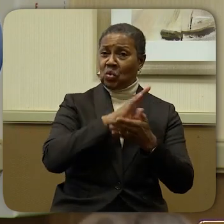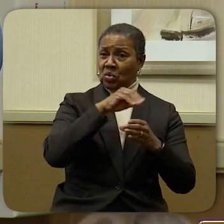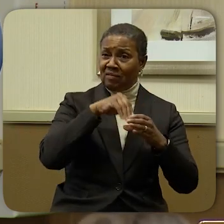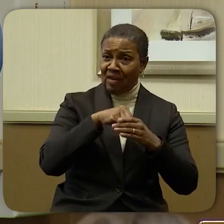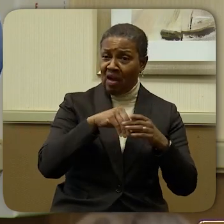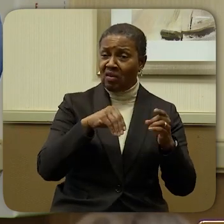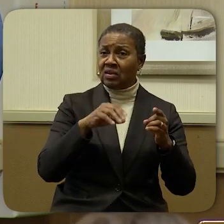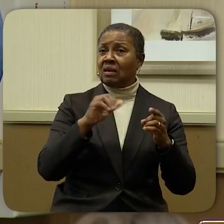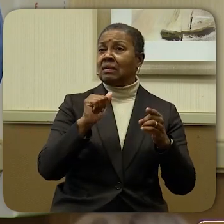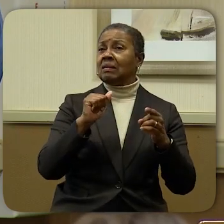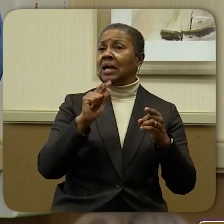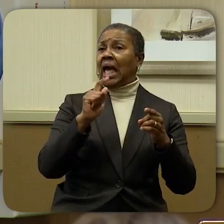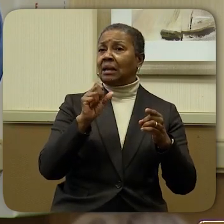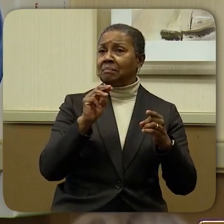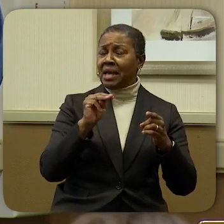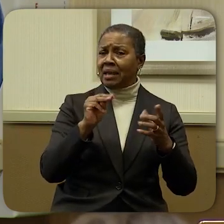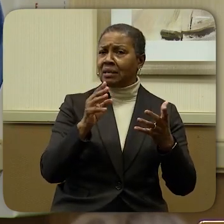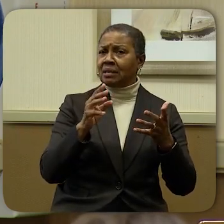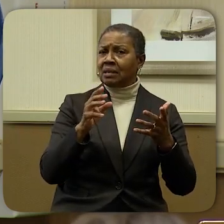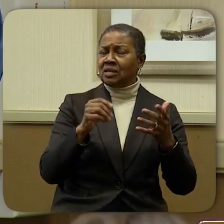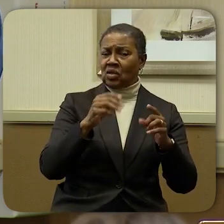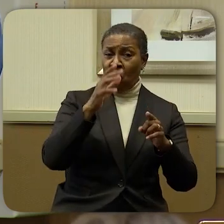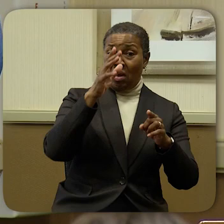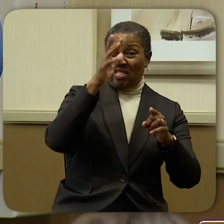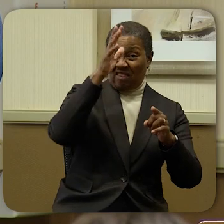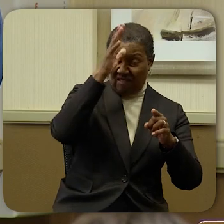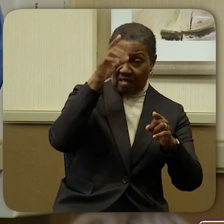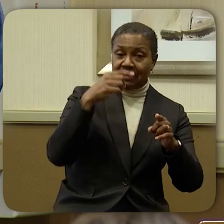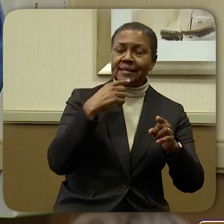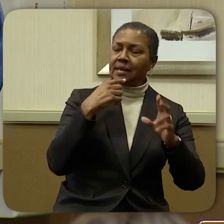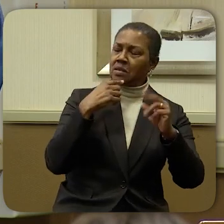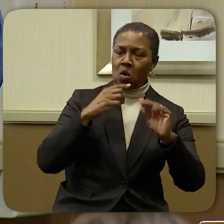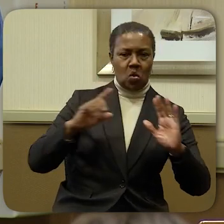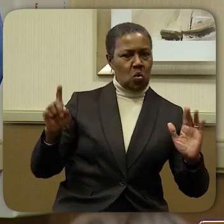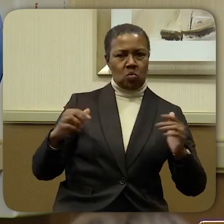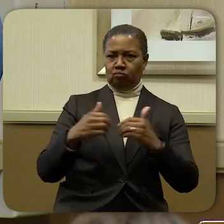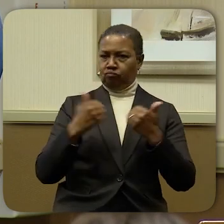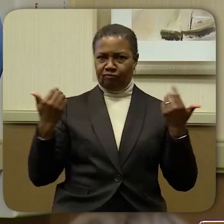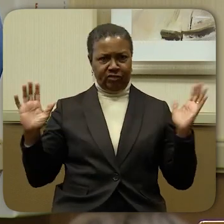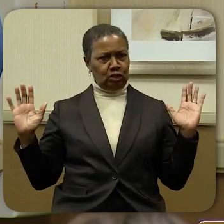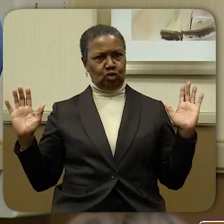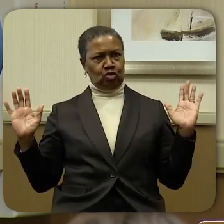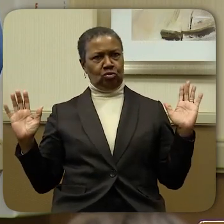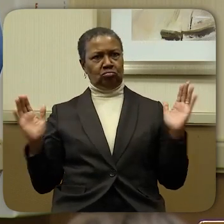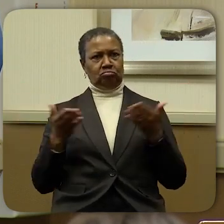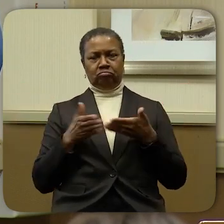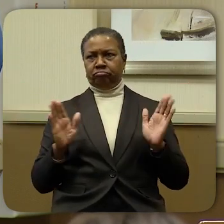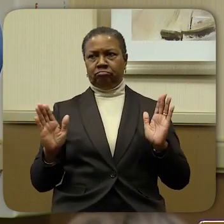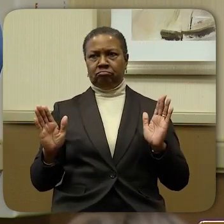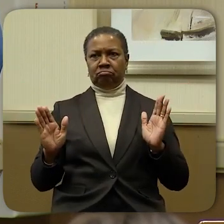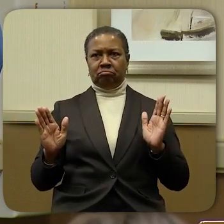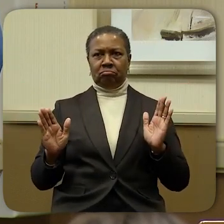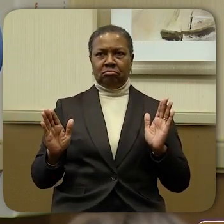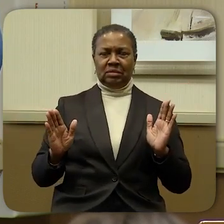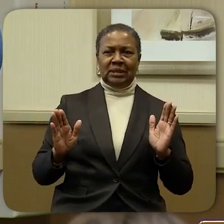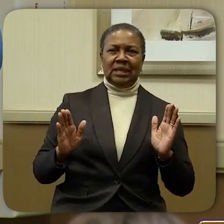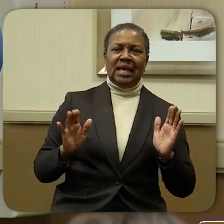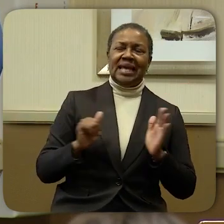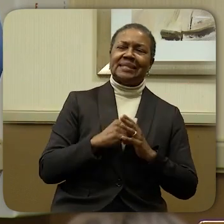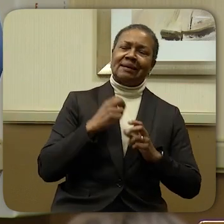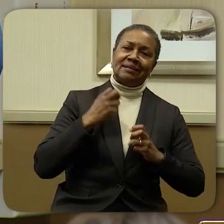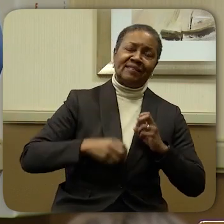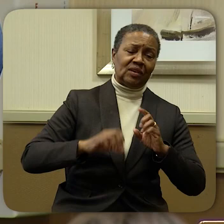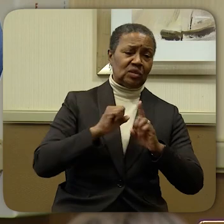move rooms, wants her to have nothing to do with him. Wow. And it's been a difficult situation,